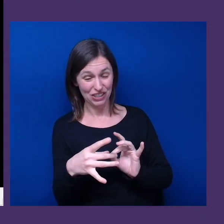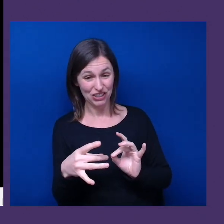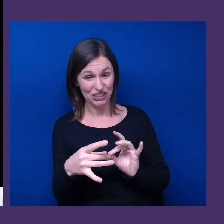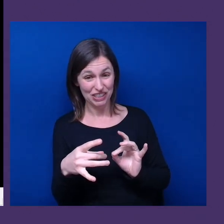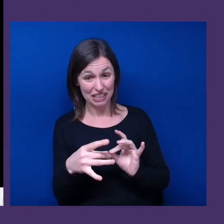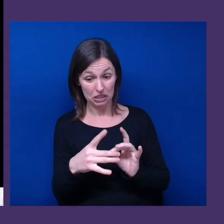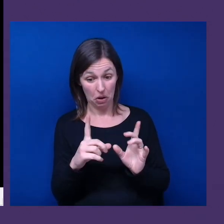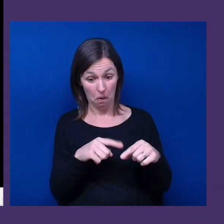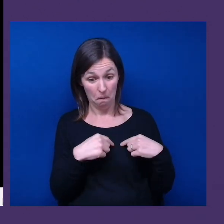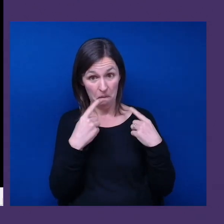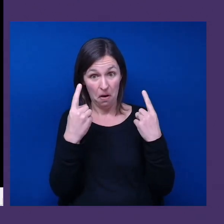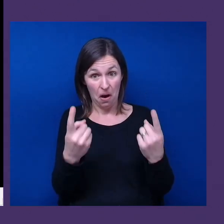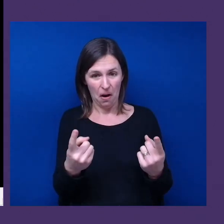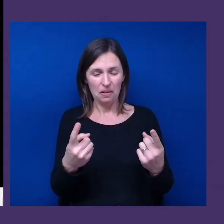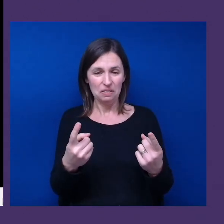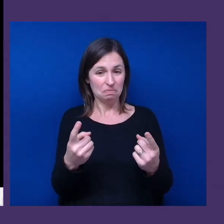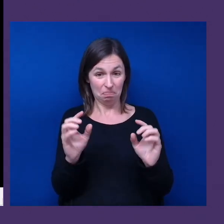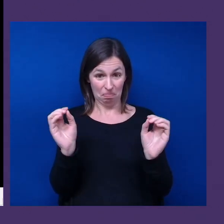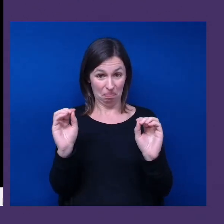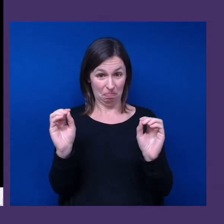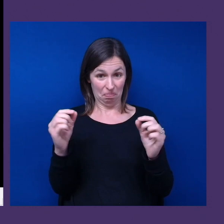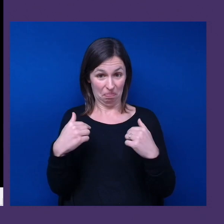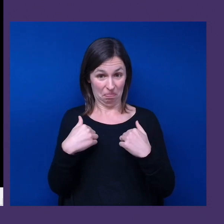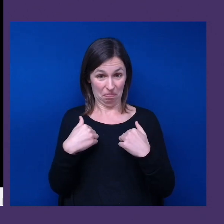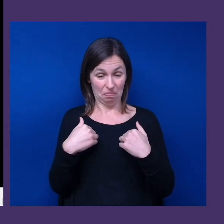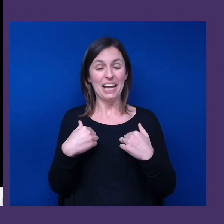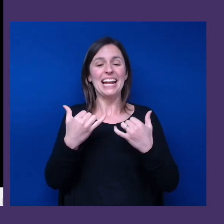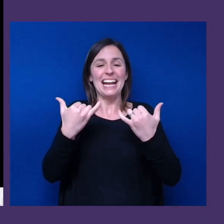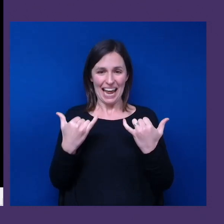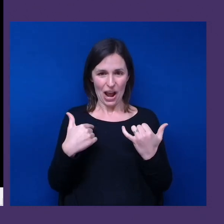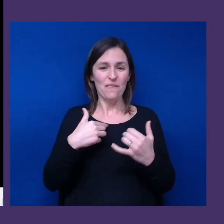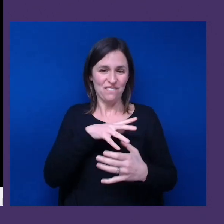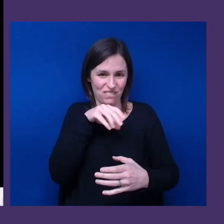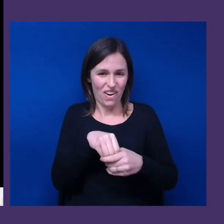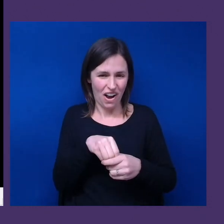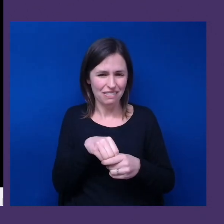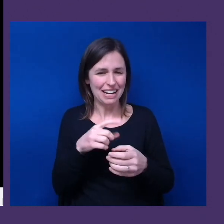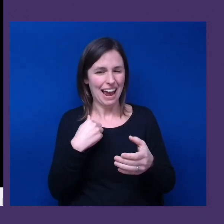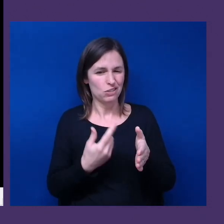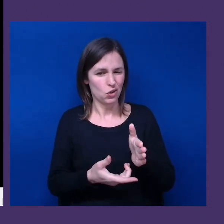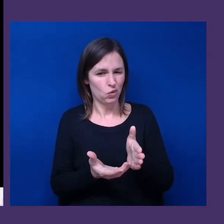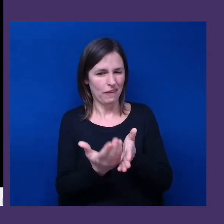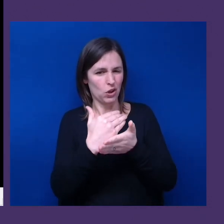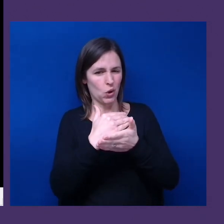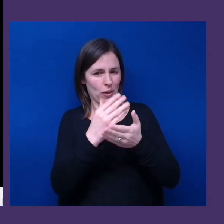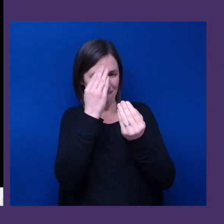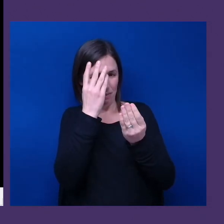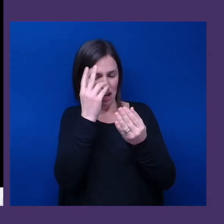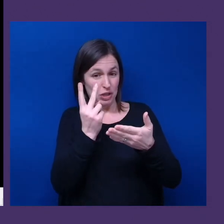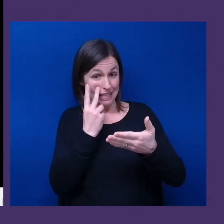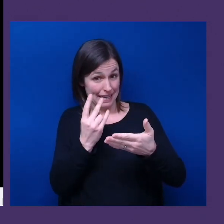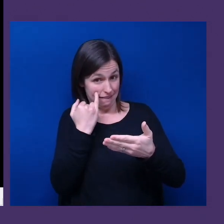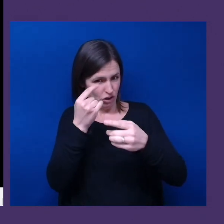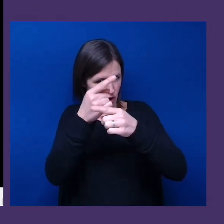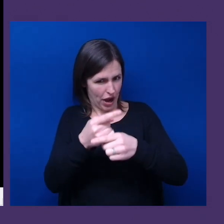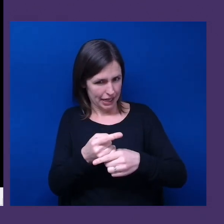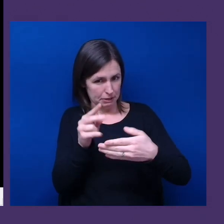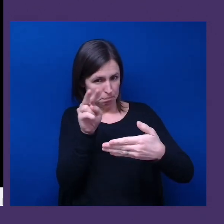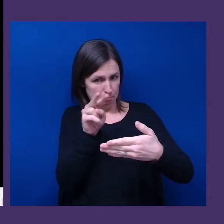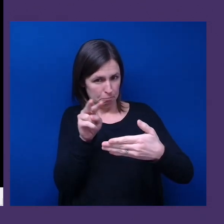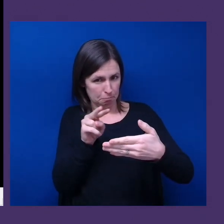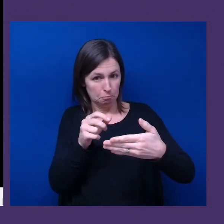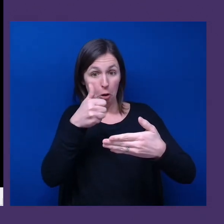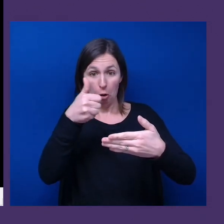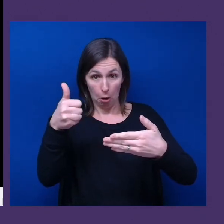is the human in the loop, where I want to review the information that it's submitting in the bill of lading. Everything looks good, so